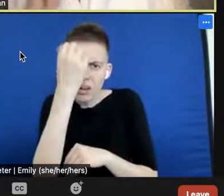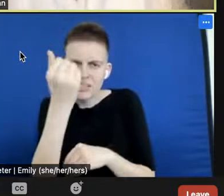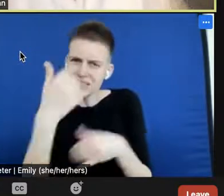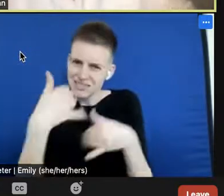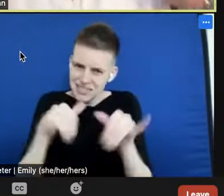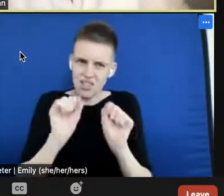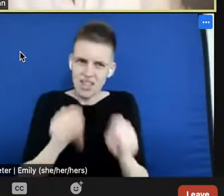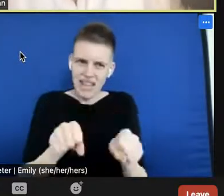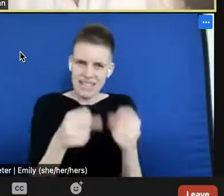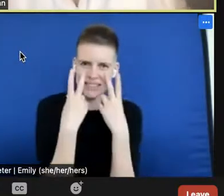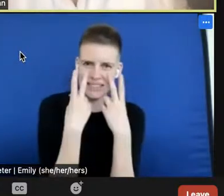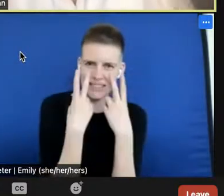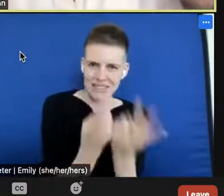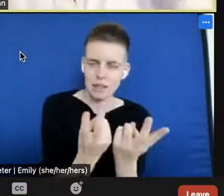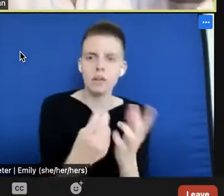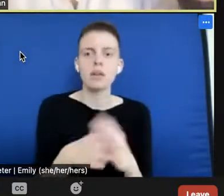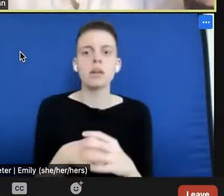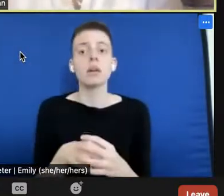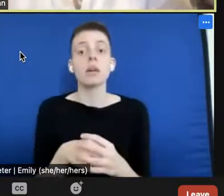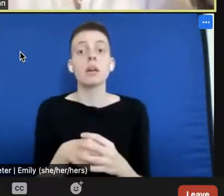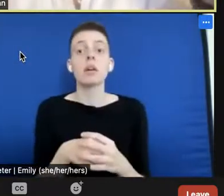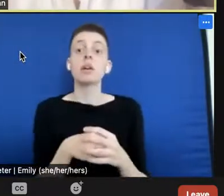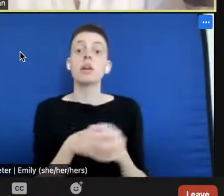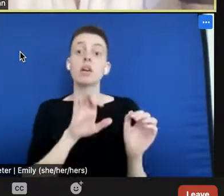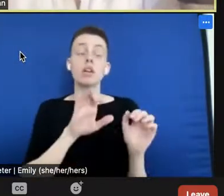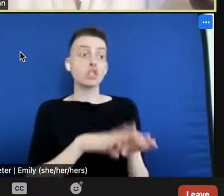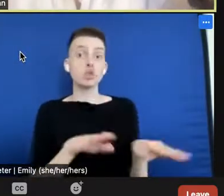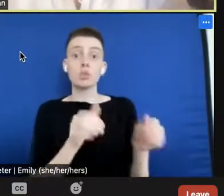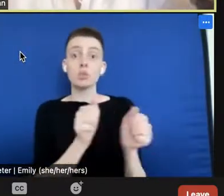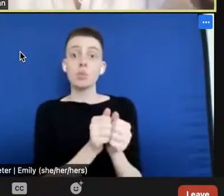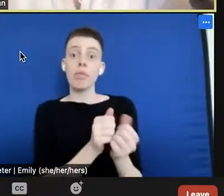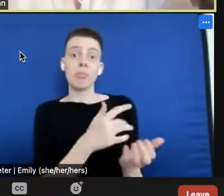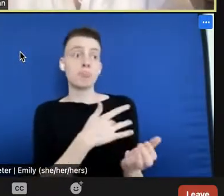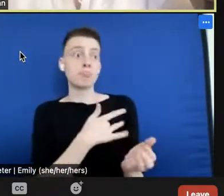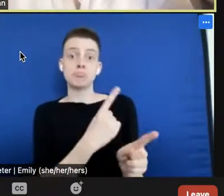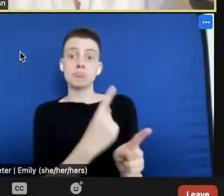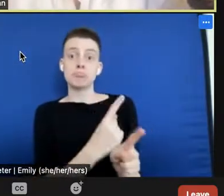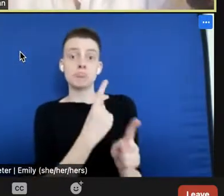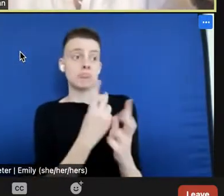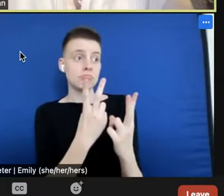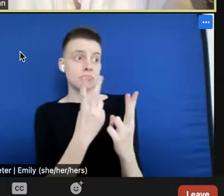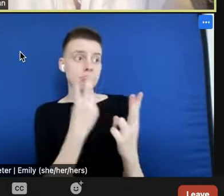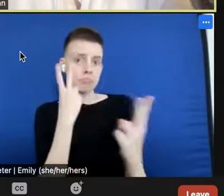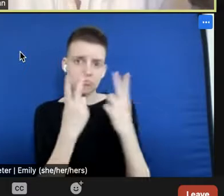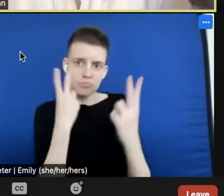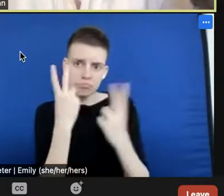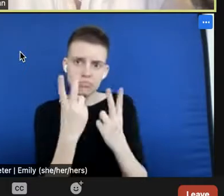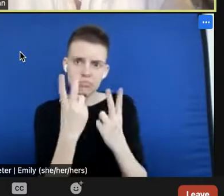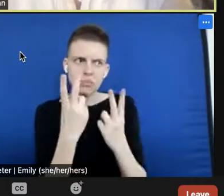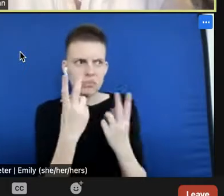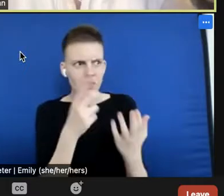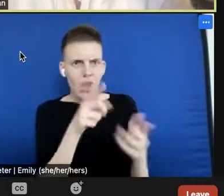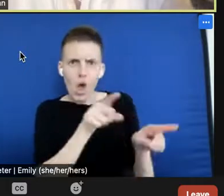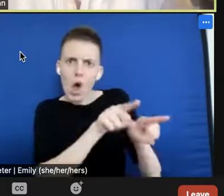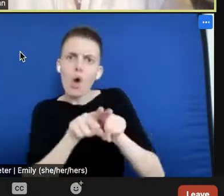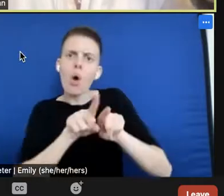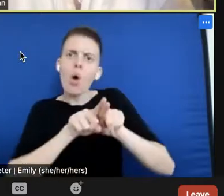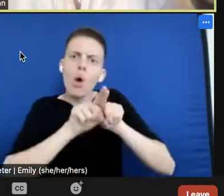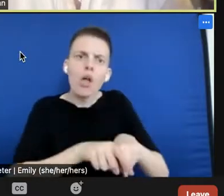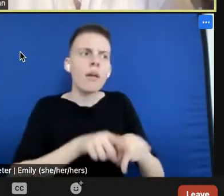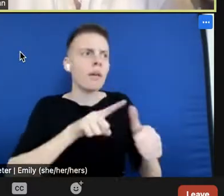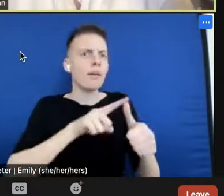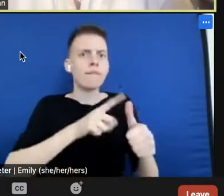will not accept that children who have typical vision are not using some of those visual aspects to confirm the communication